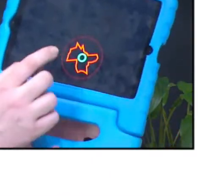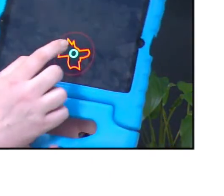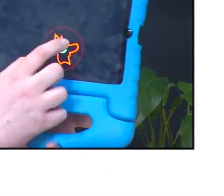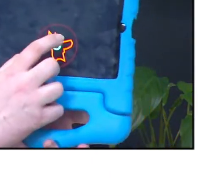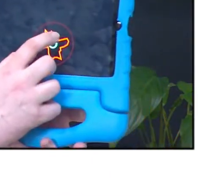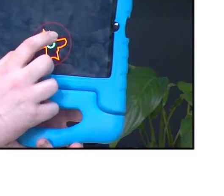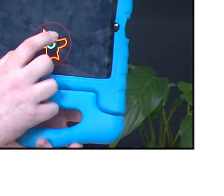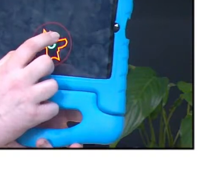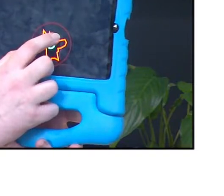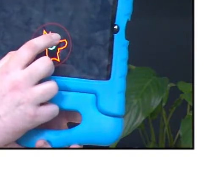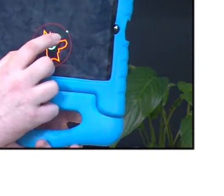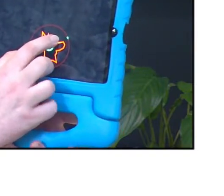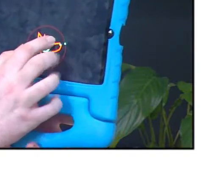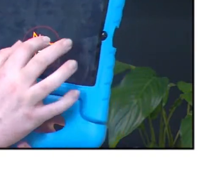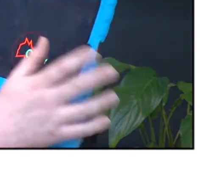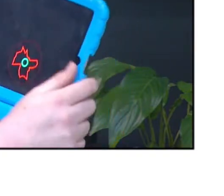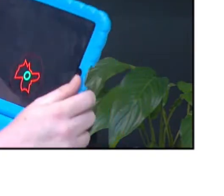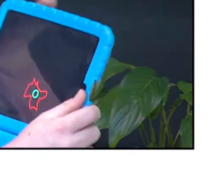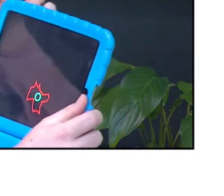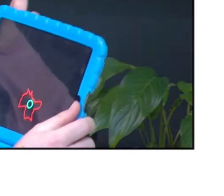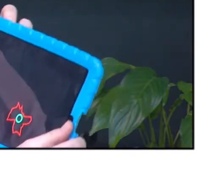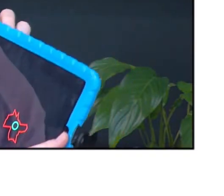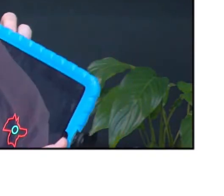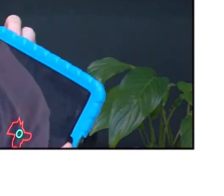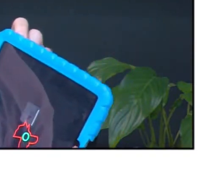hold the sound to play it.